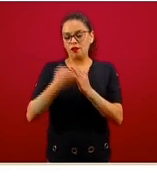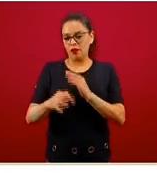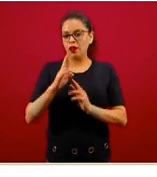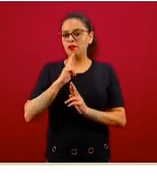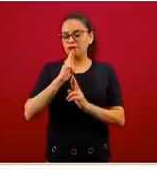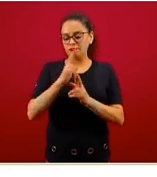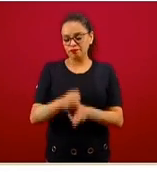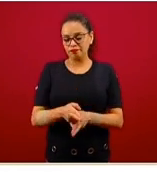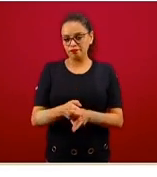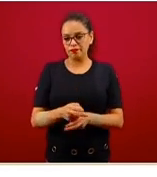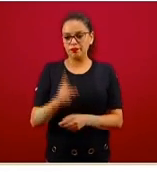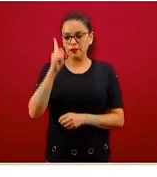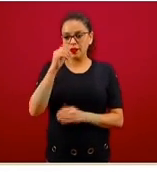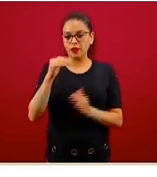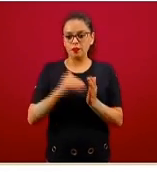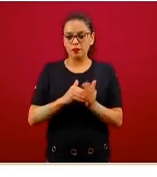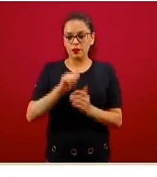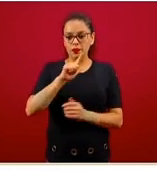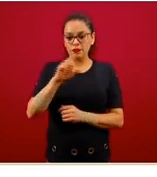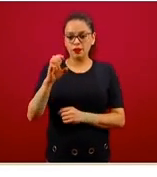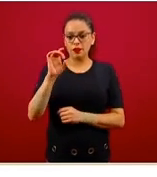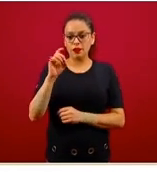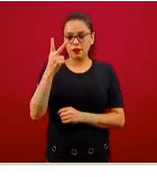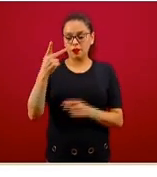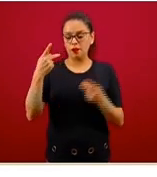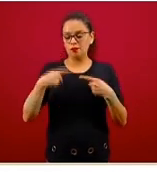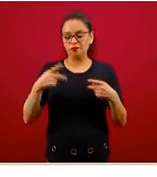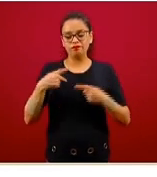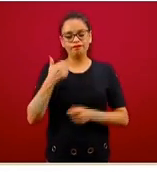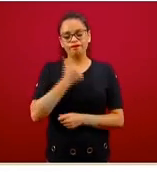13,268 suspect cases and